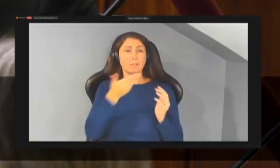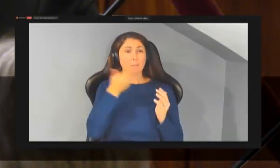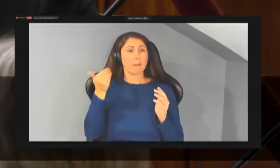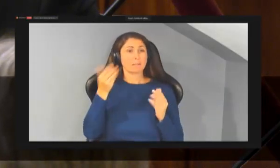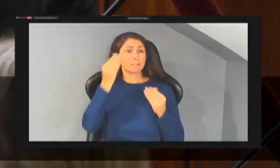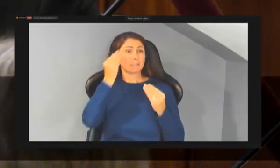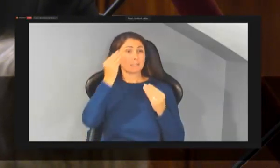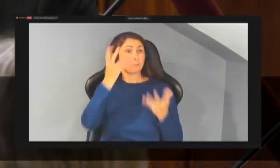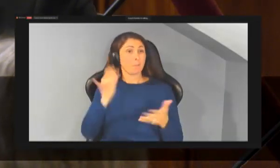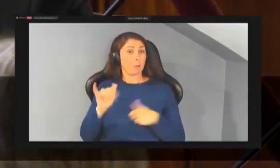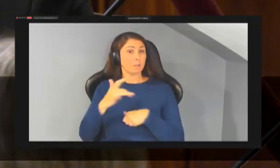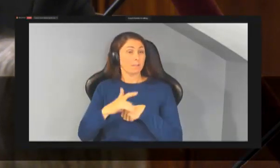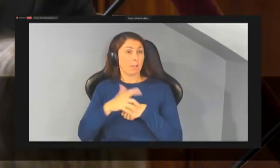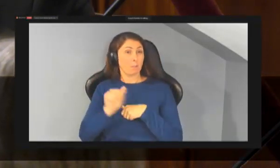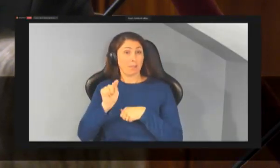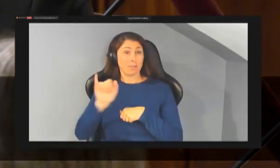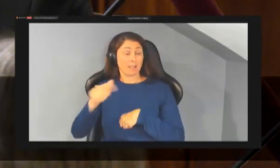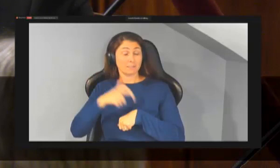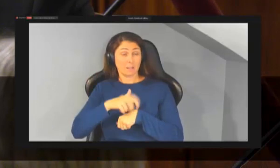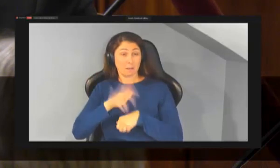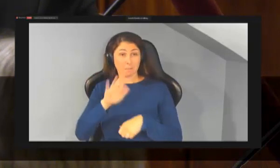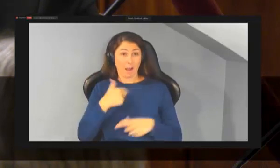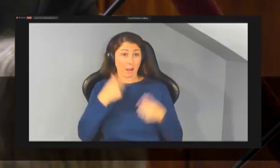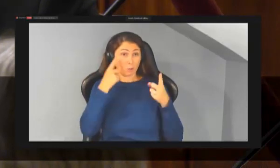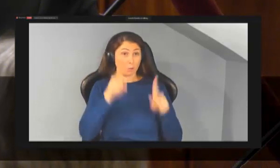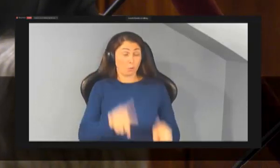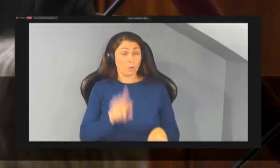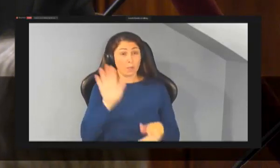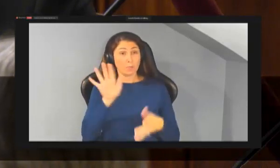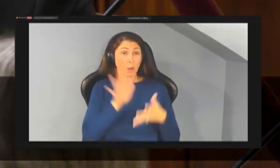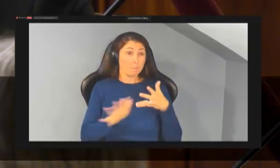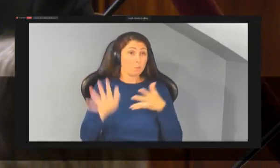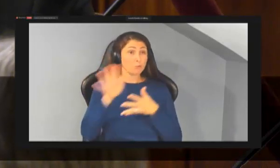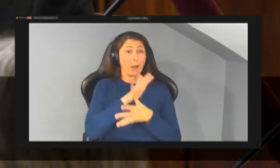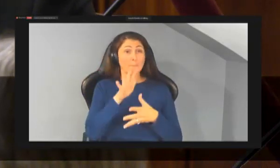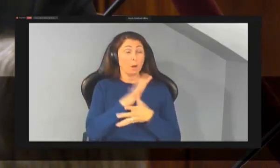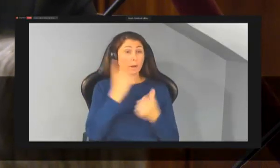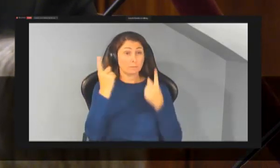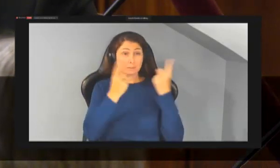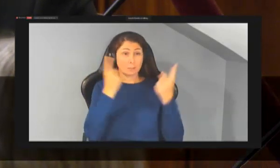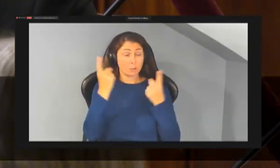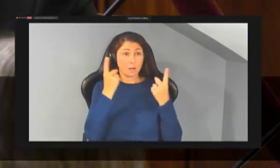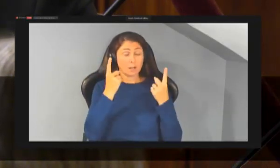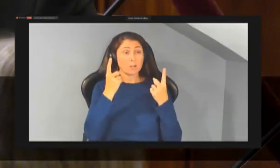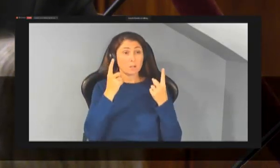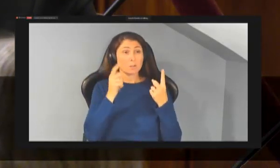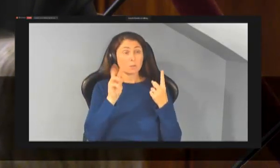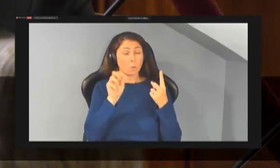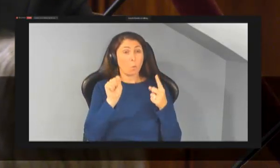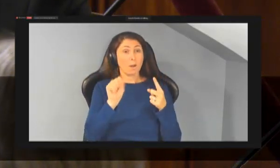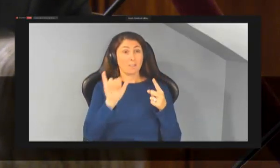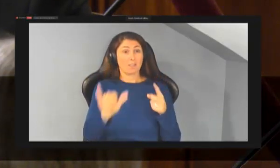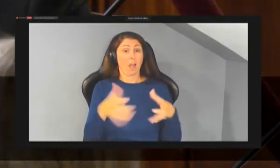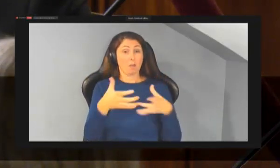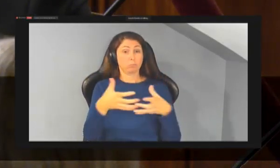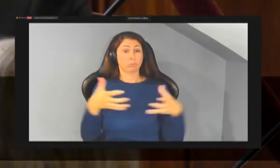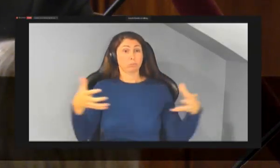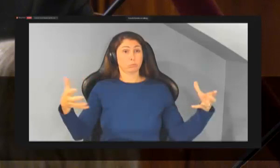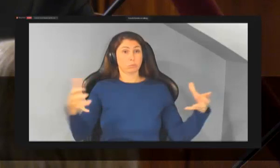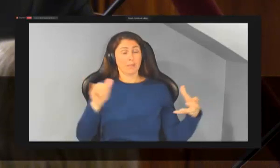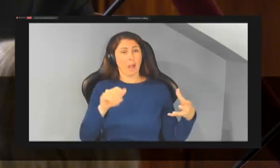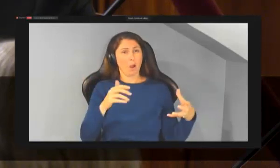that their primary driving consideration was an exponentially growing population that was creating real safety